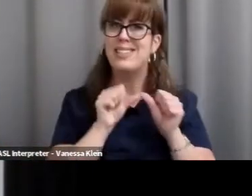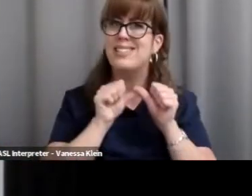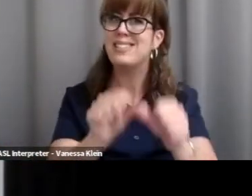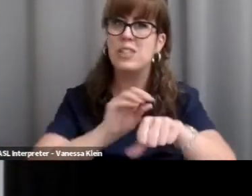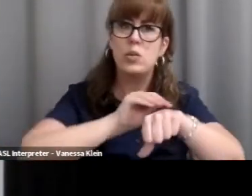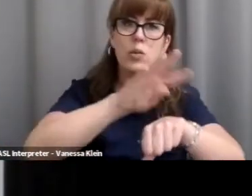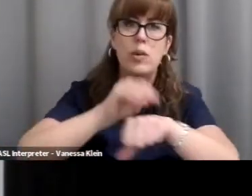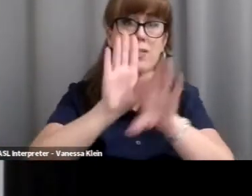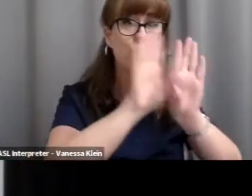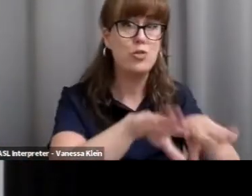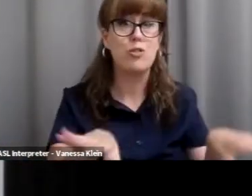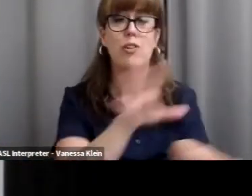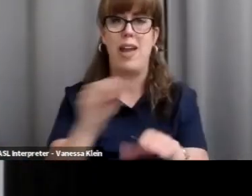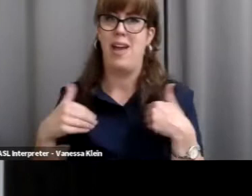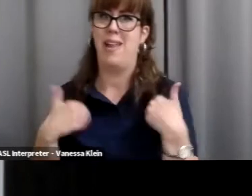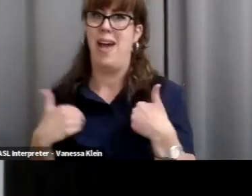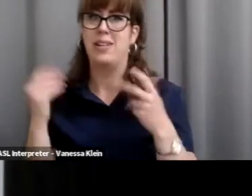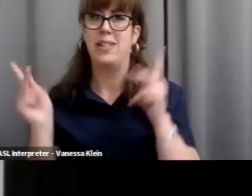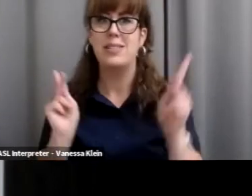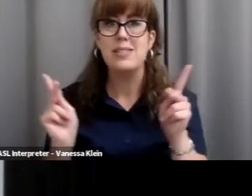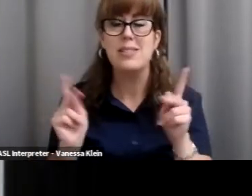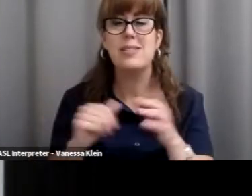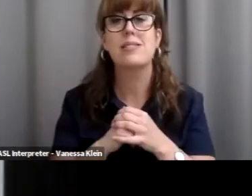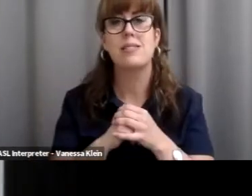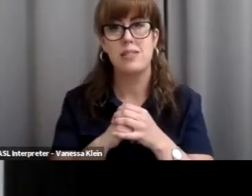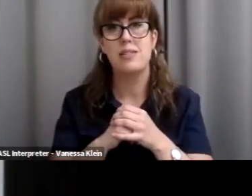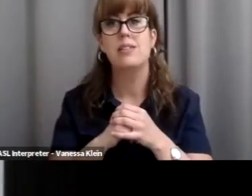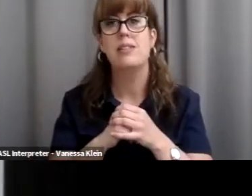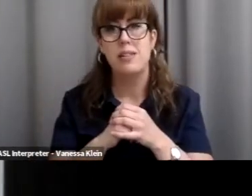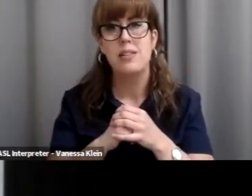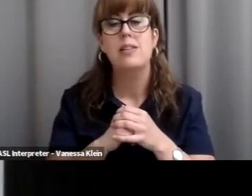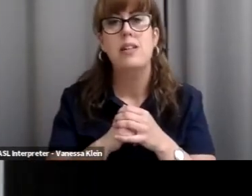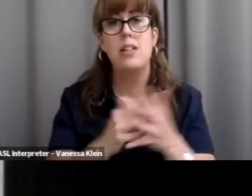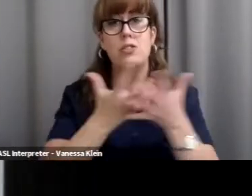to influence children and adolescents. There,